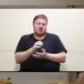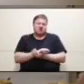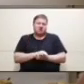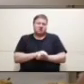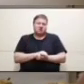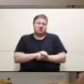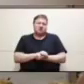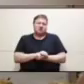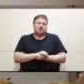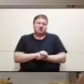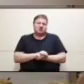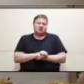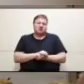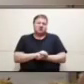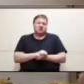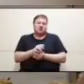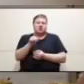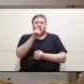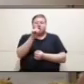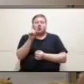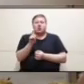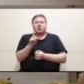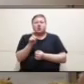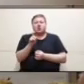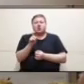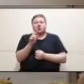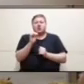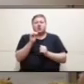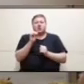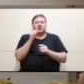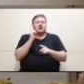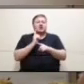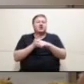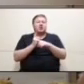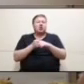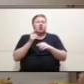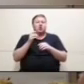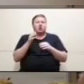Now, the question of your disciplinary board